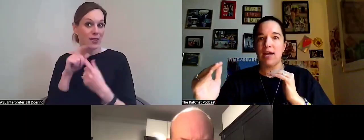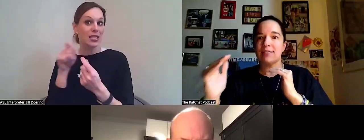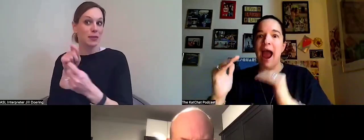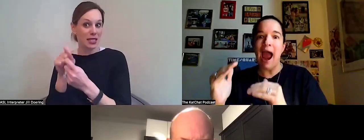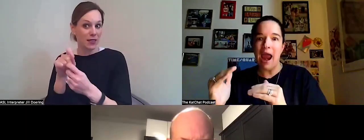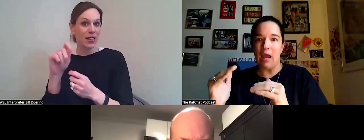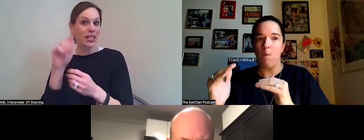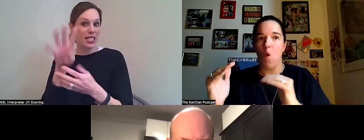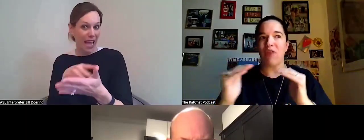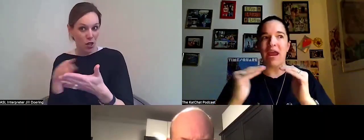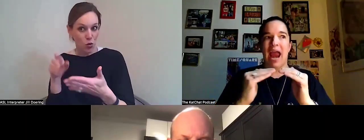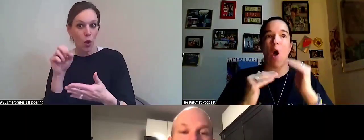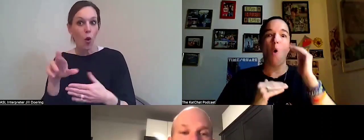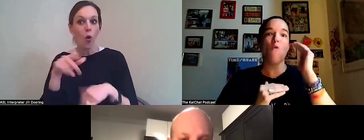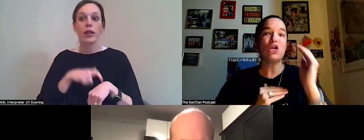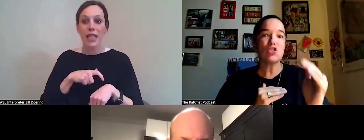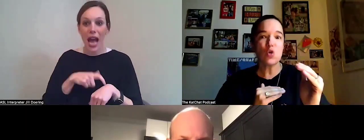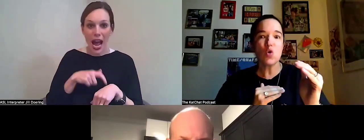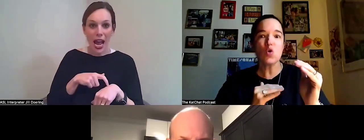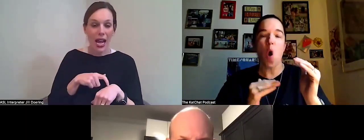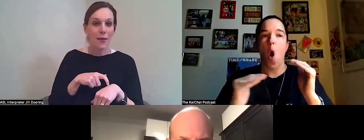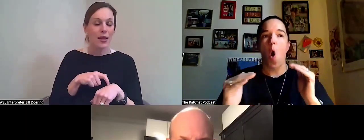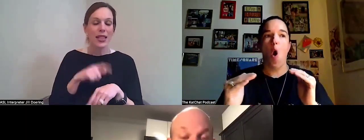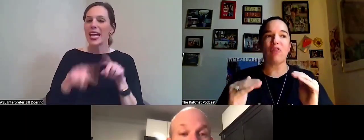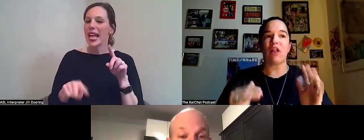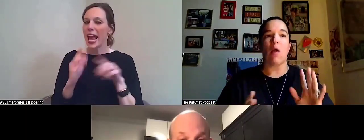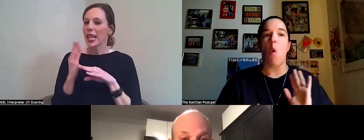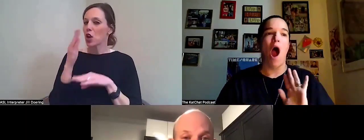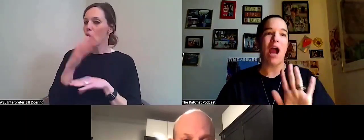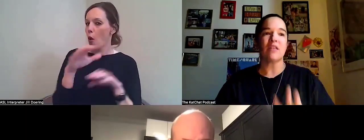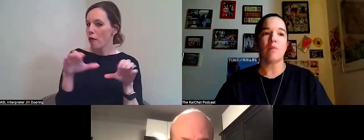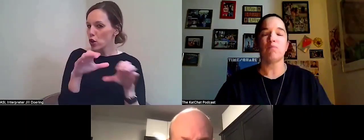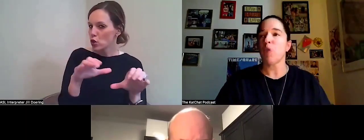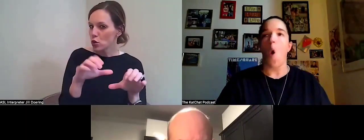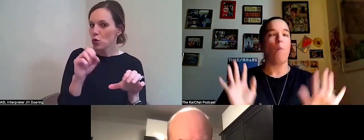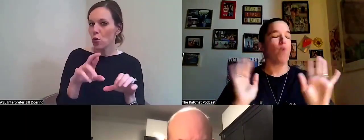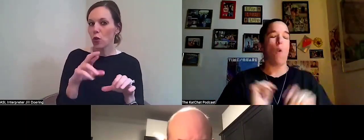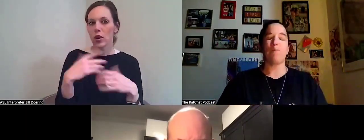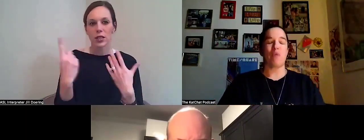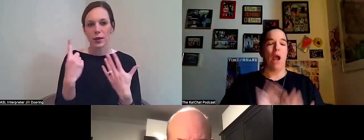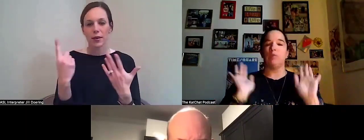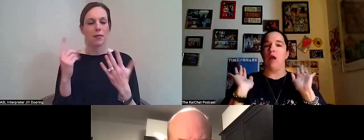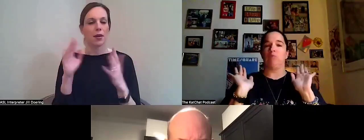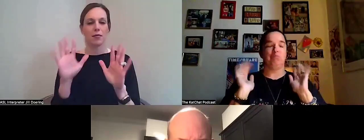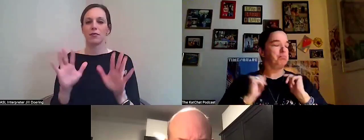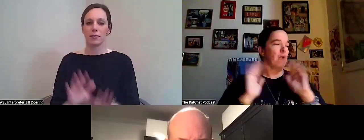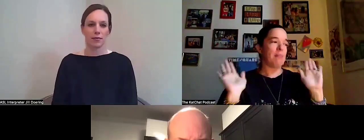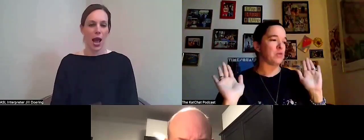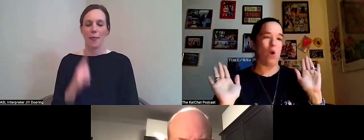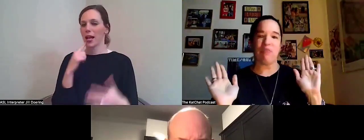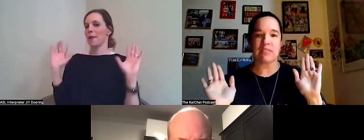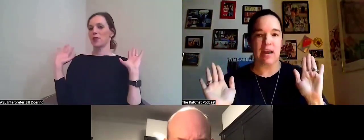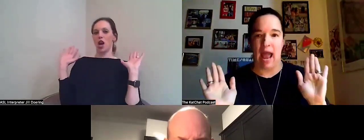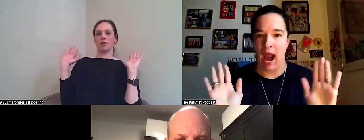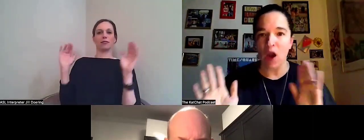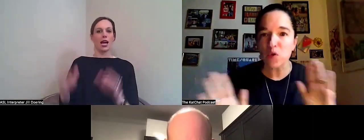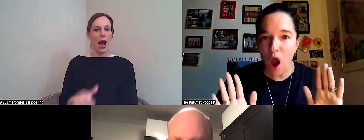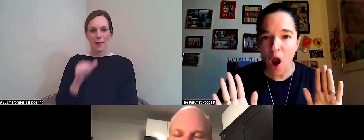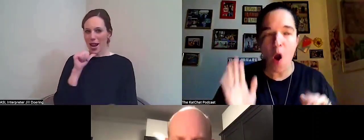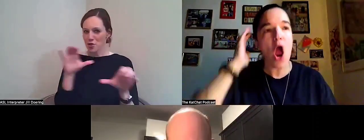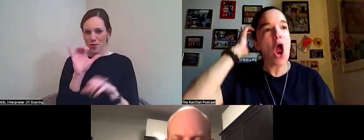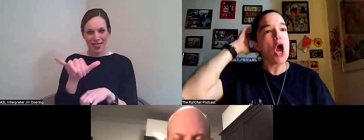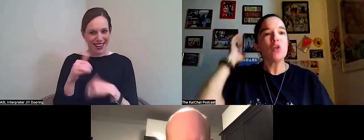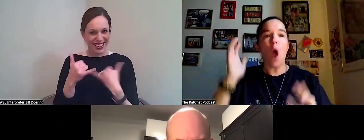specific time where they can't overdo or they're yes, like, oh, no, I'm done. I'm not doing this yes, today,